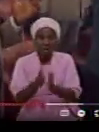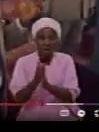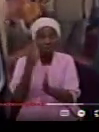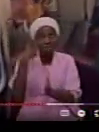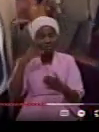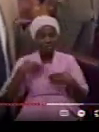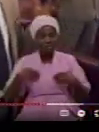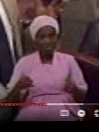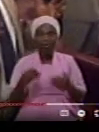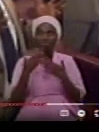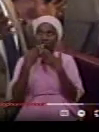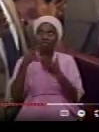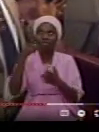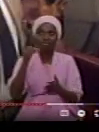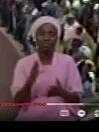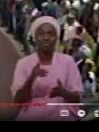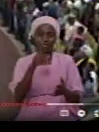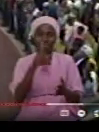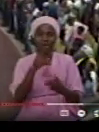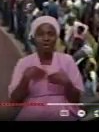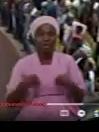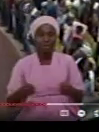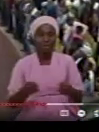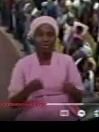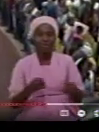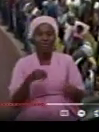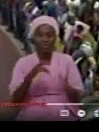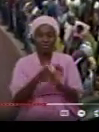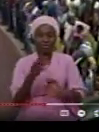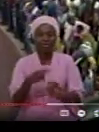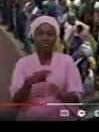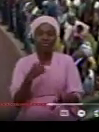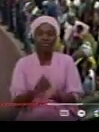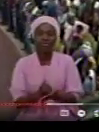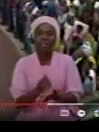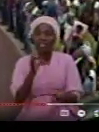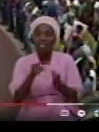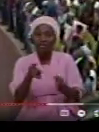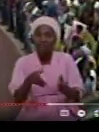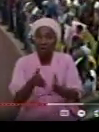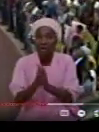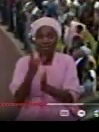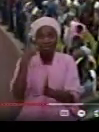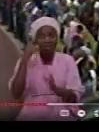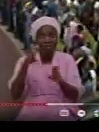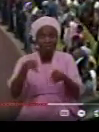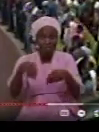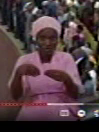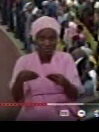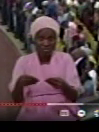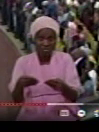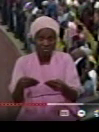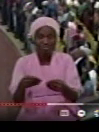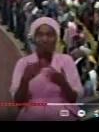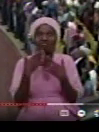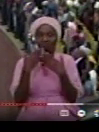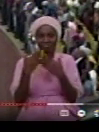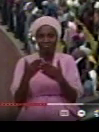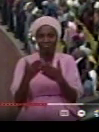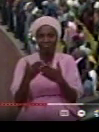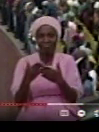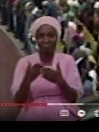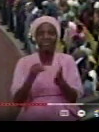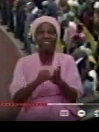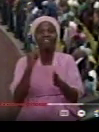healing, thank God you are healed. Amen. If you asked for provision, thank God